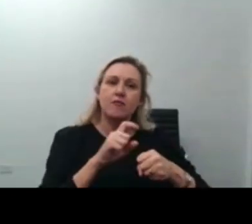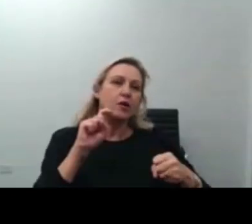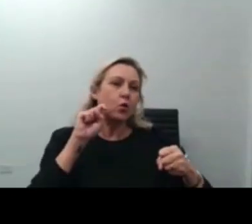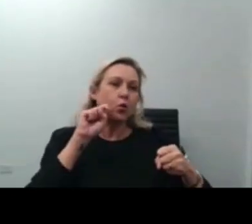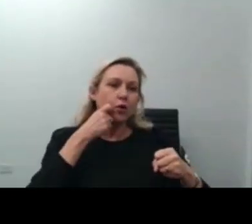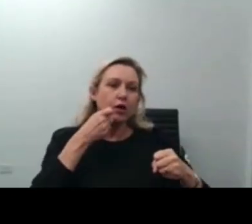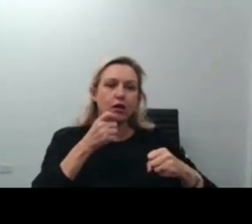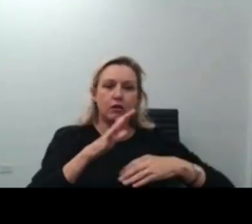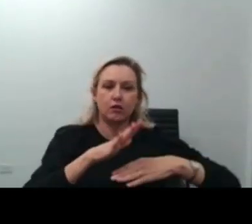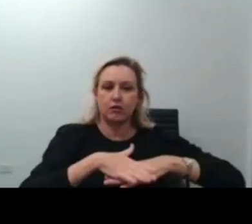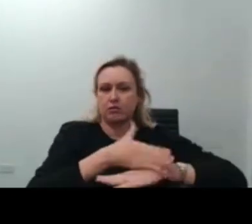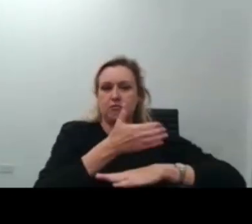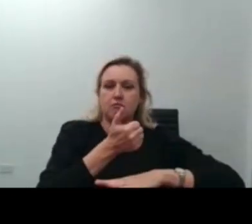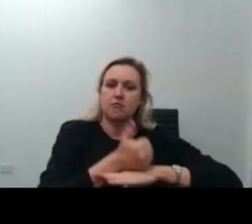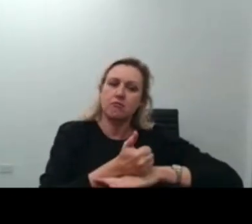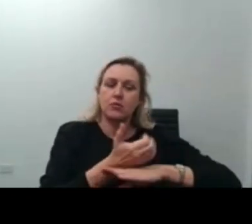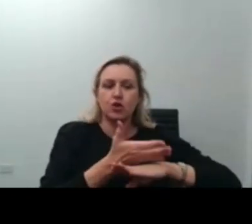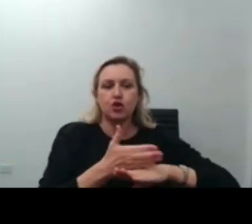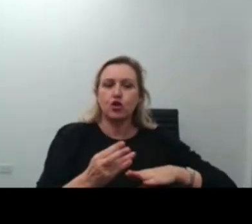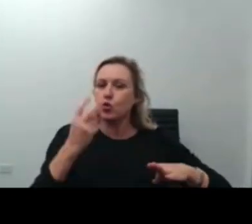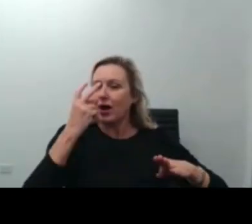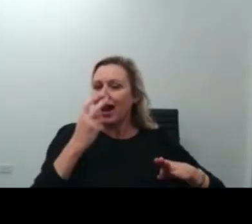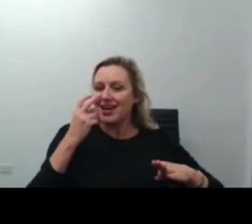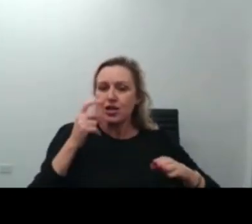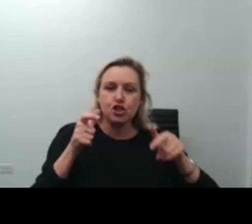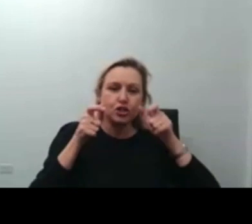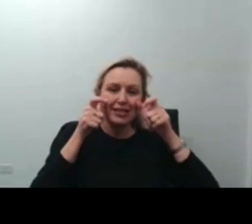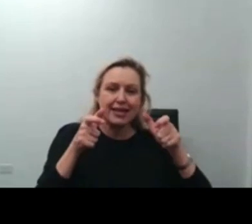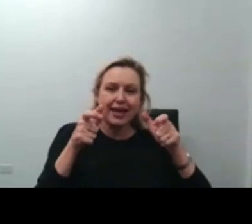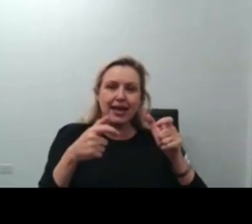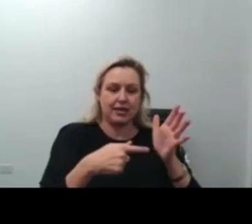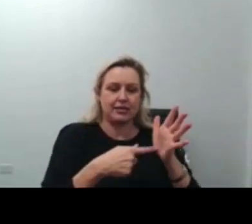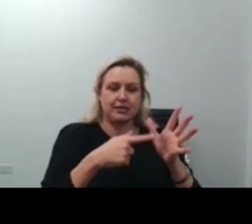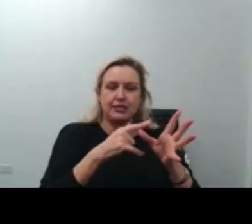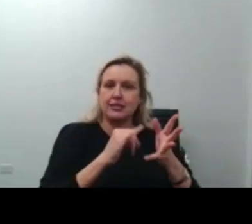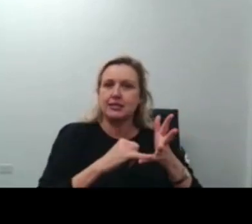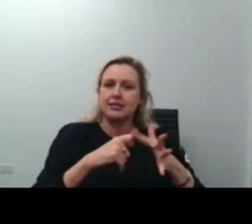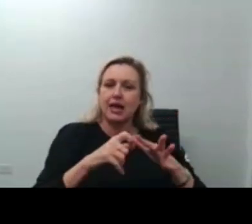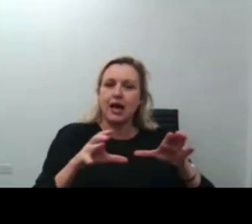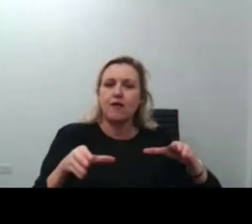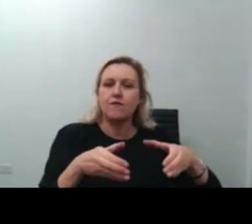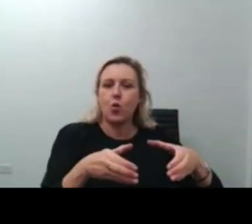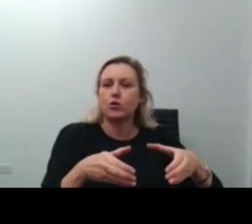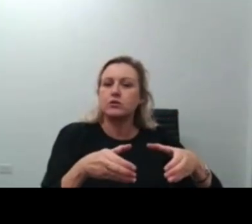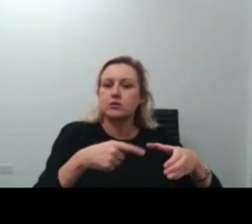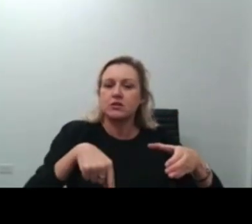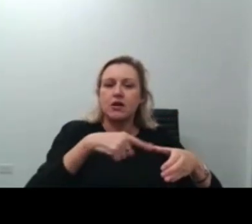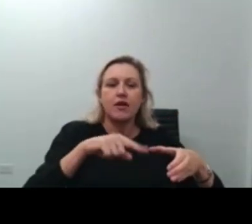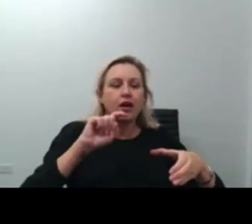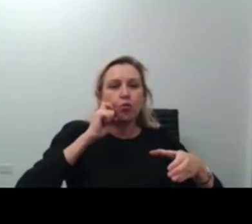be establishing a new aged care task force that will provide advice in